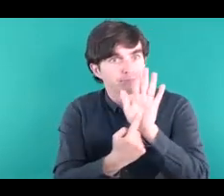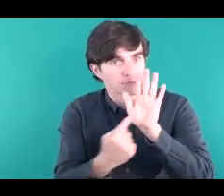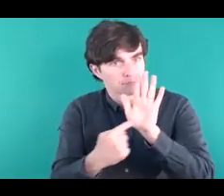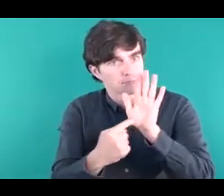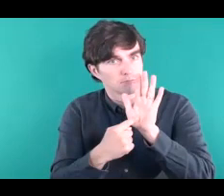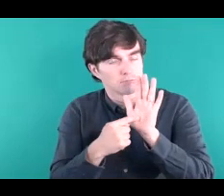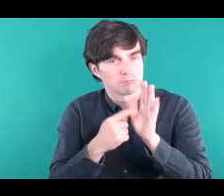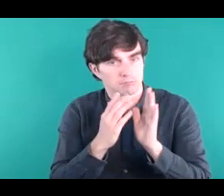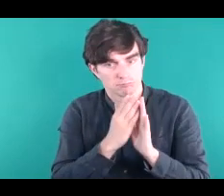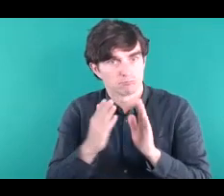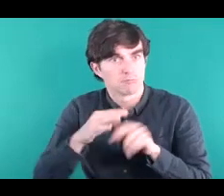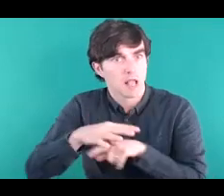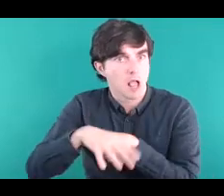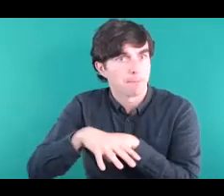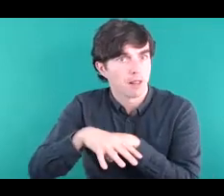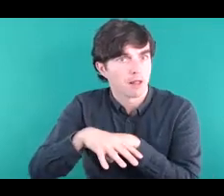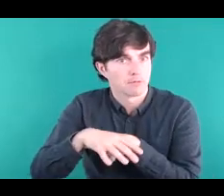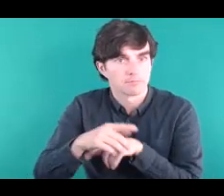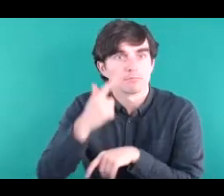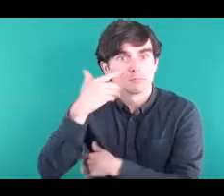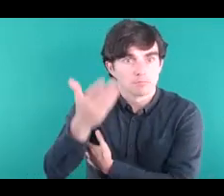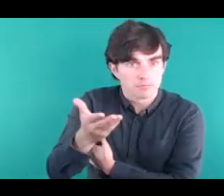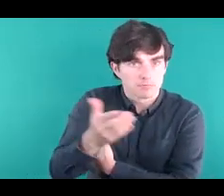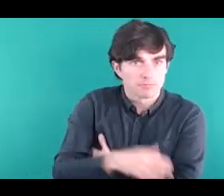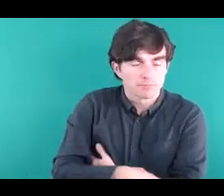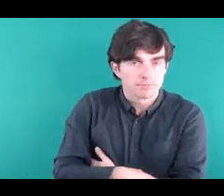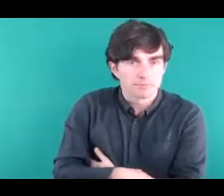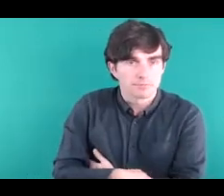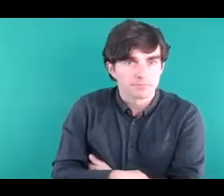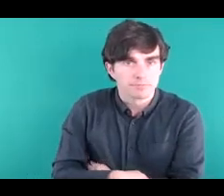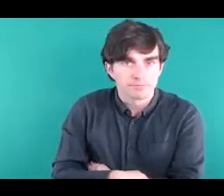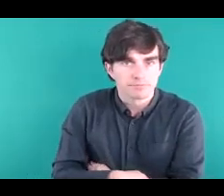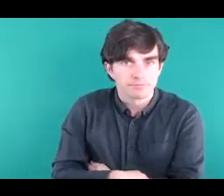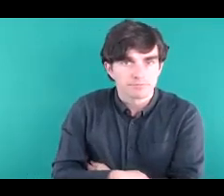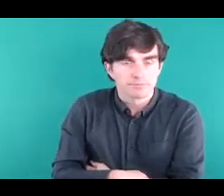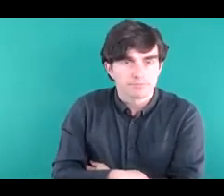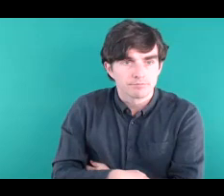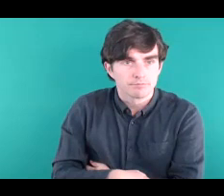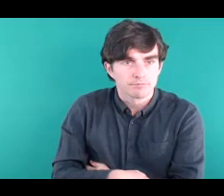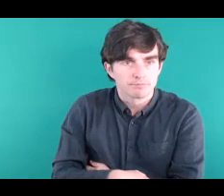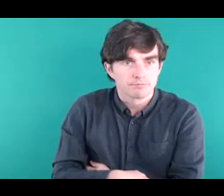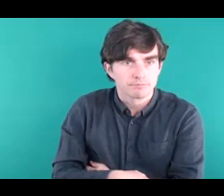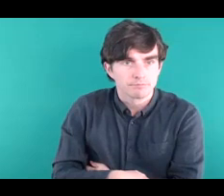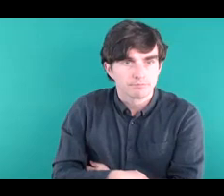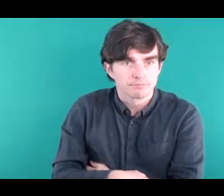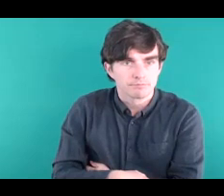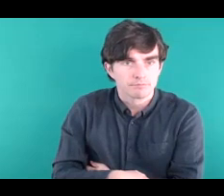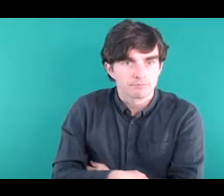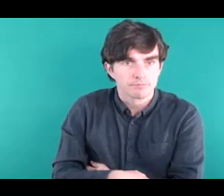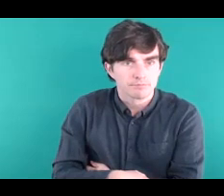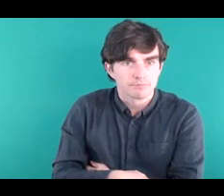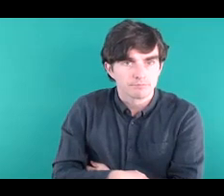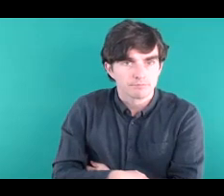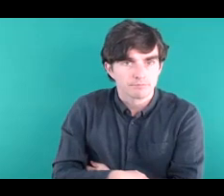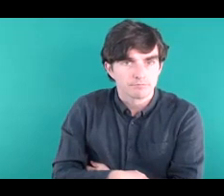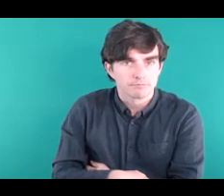So this is the profile of respondents from our survey. So majority